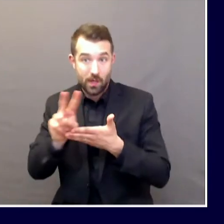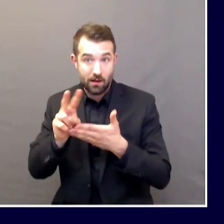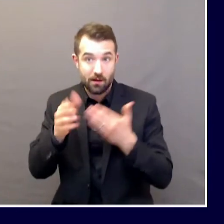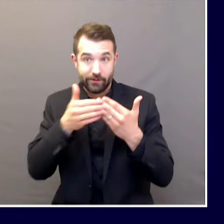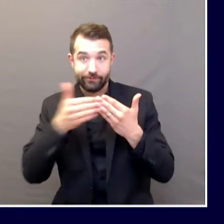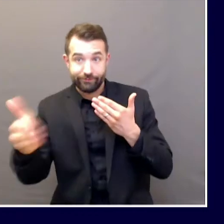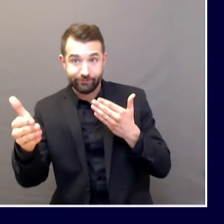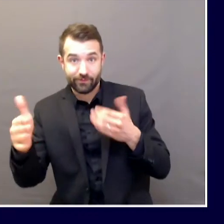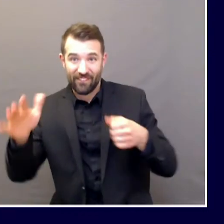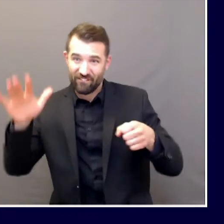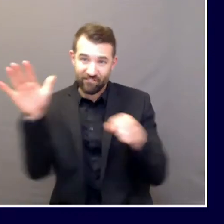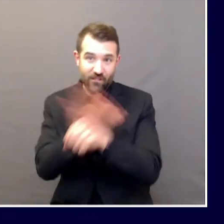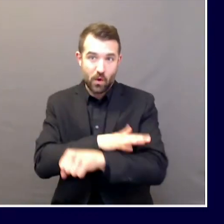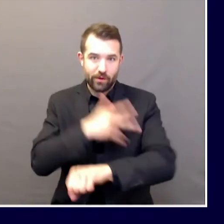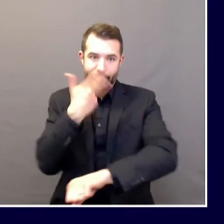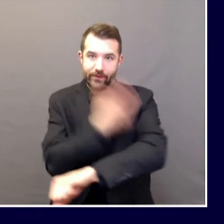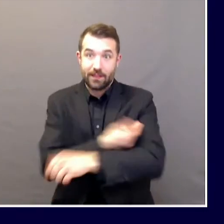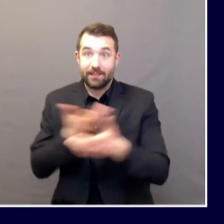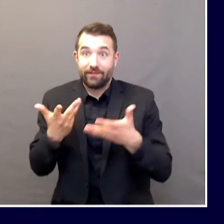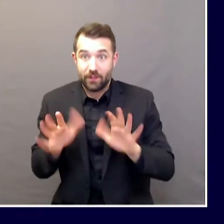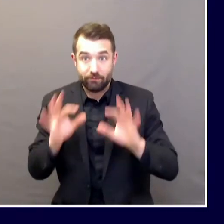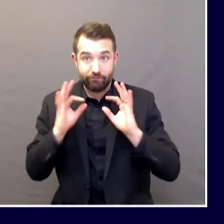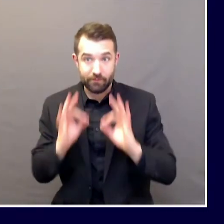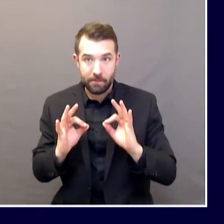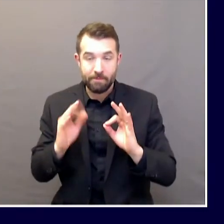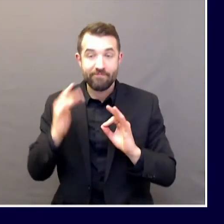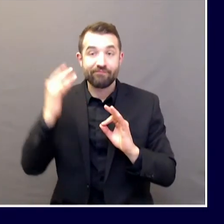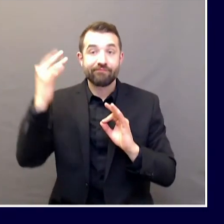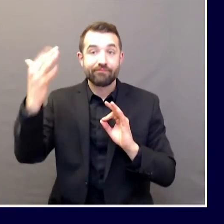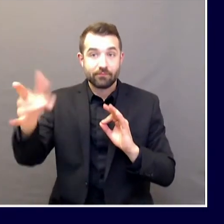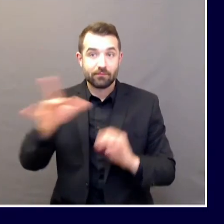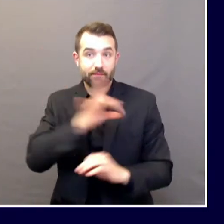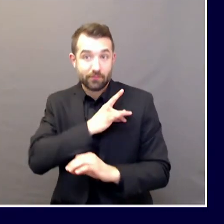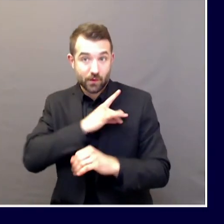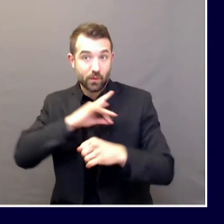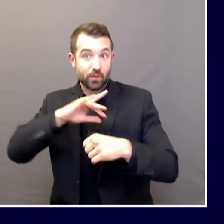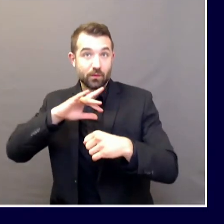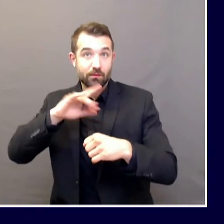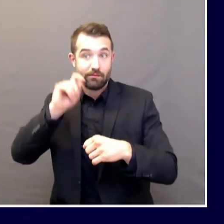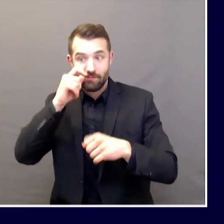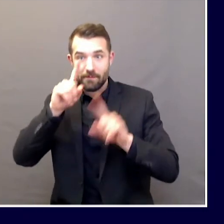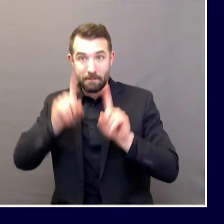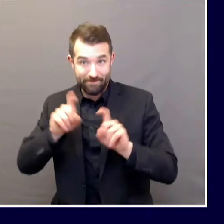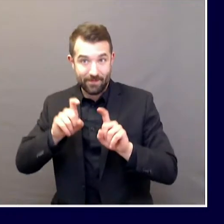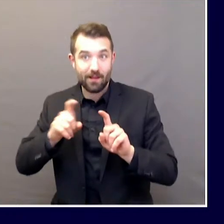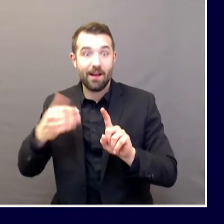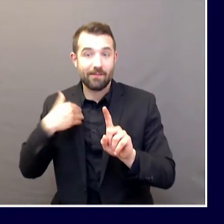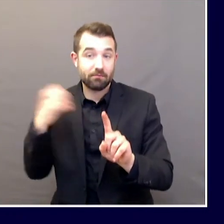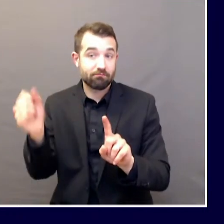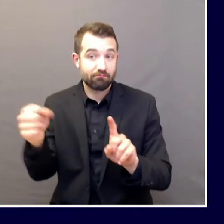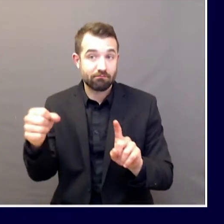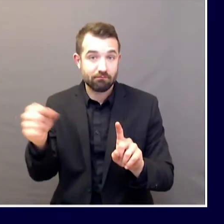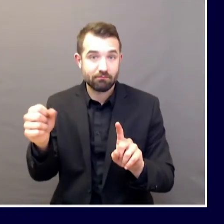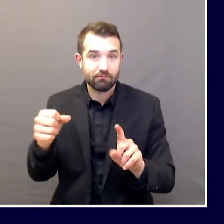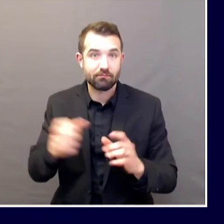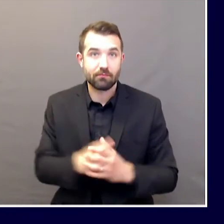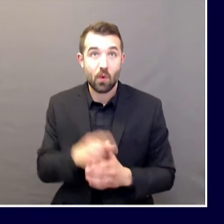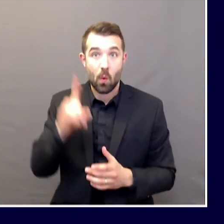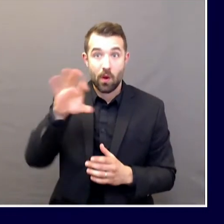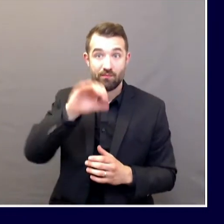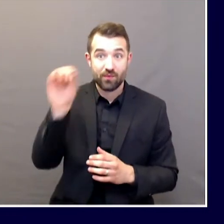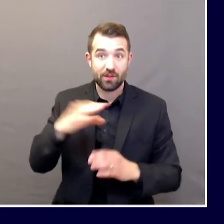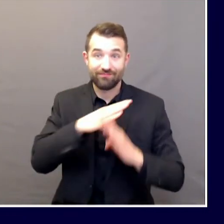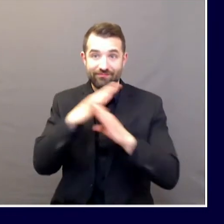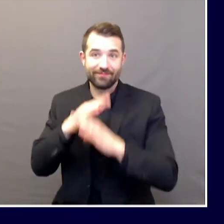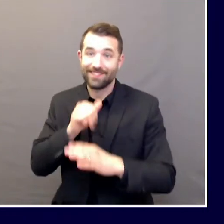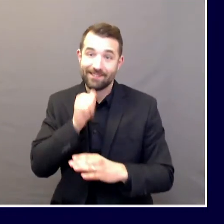not 100% effective. So it is possible to contract COVID even after you've been fully vaccinated. That